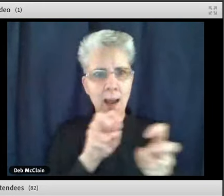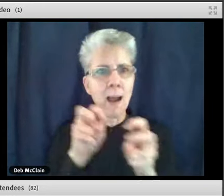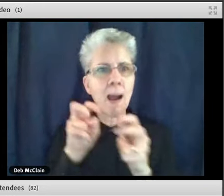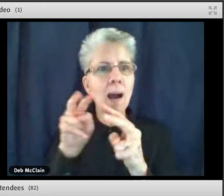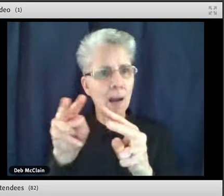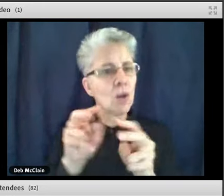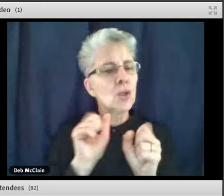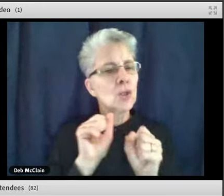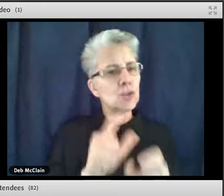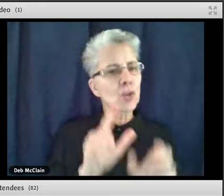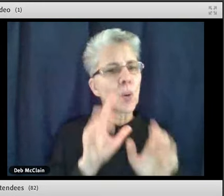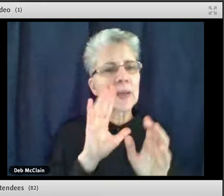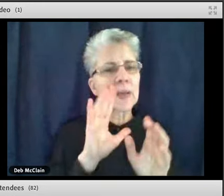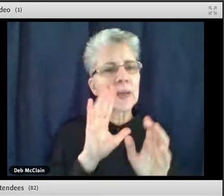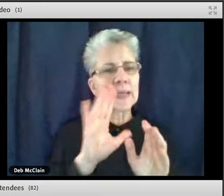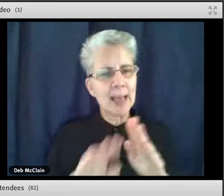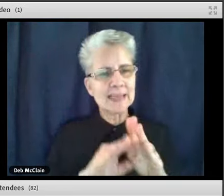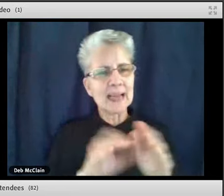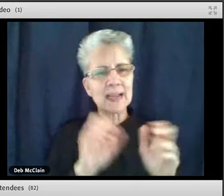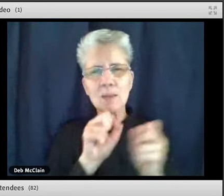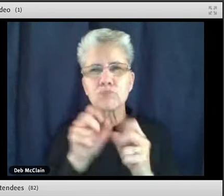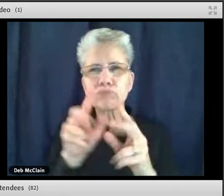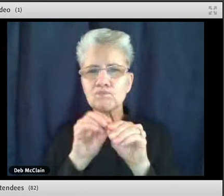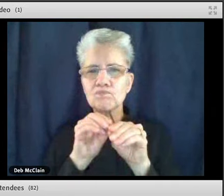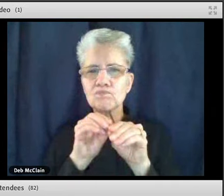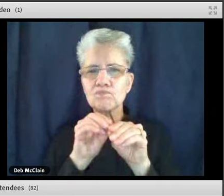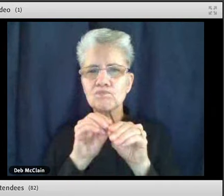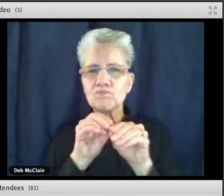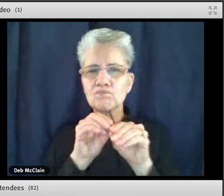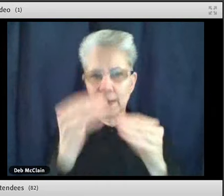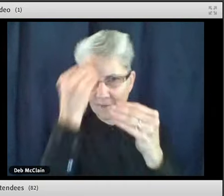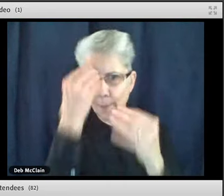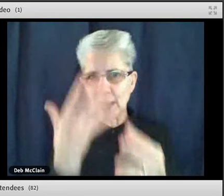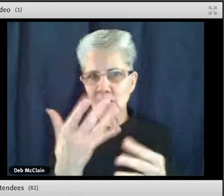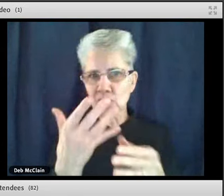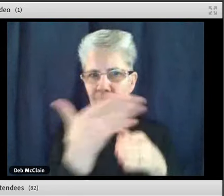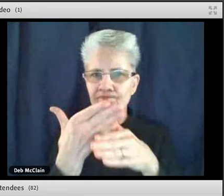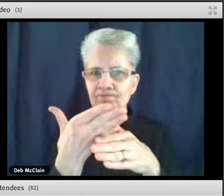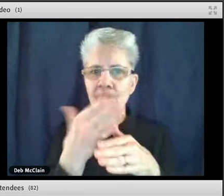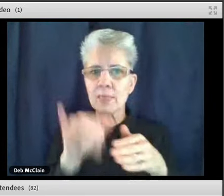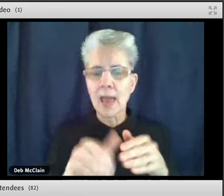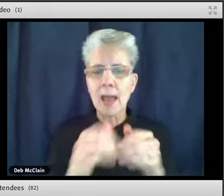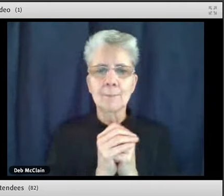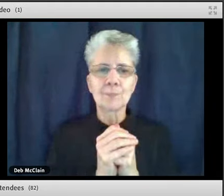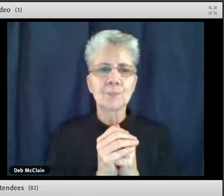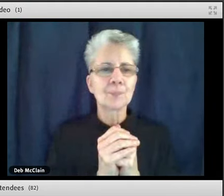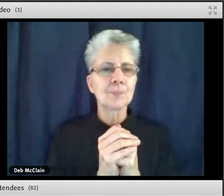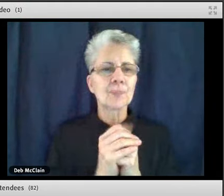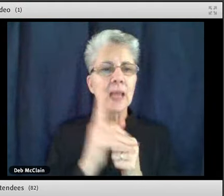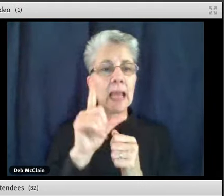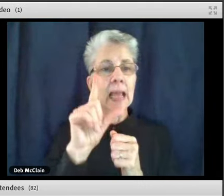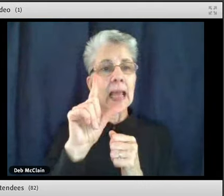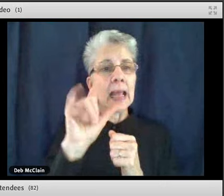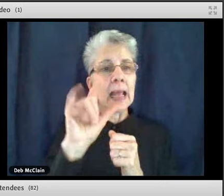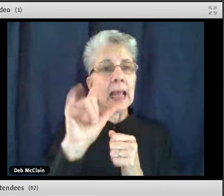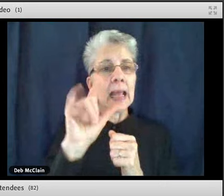These are just some more information guide examples. And then some more information guide